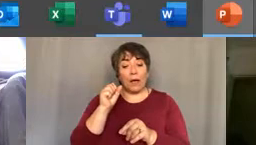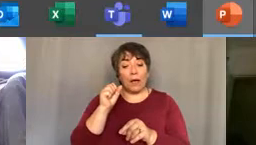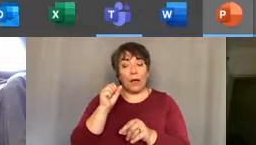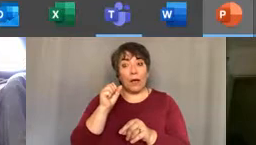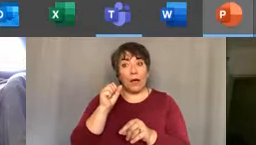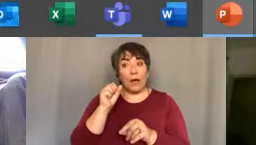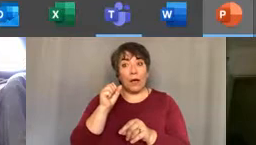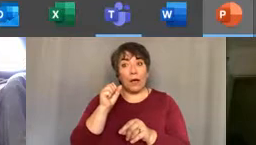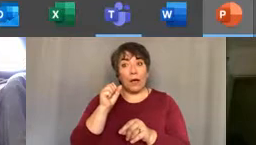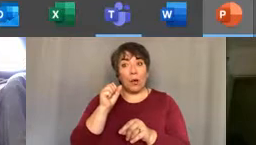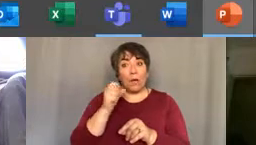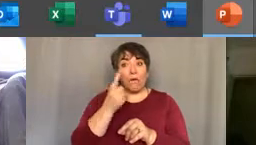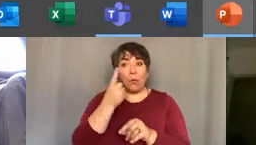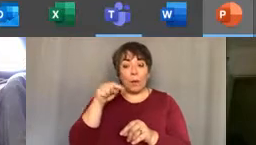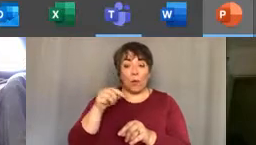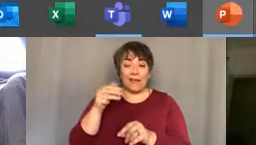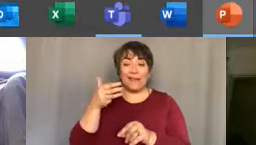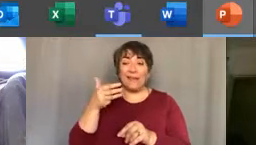1.9 million calls.